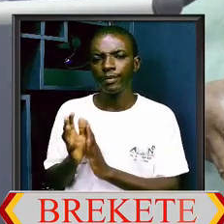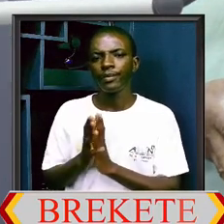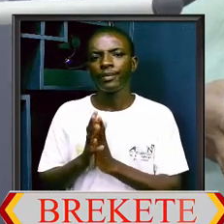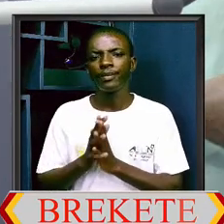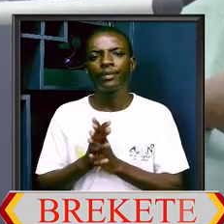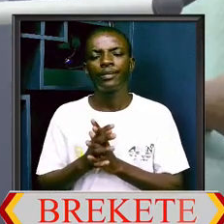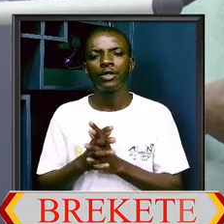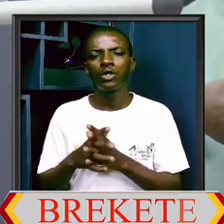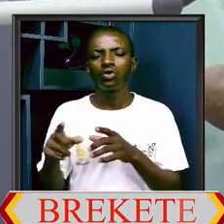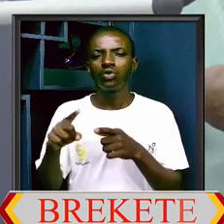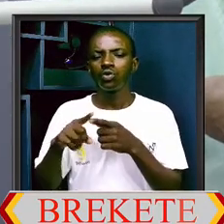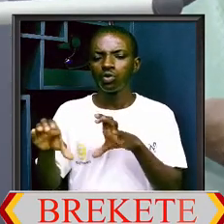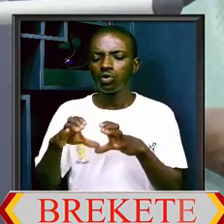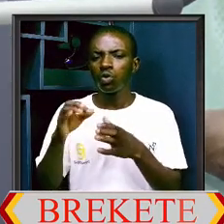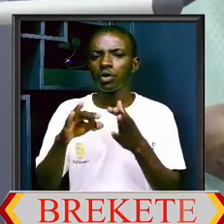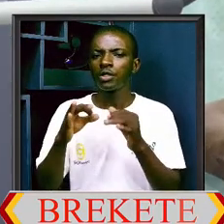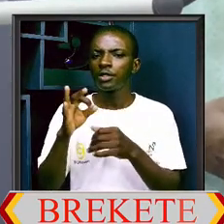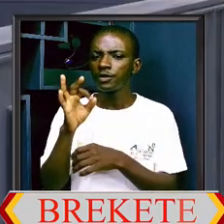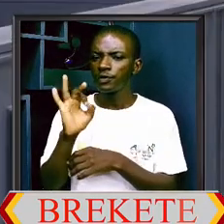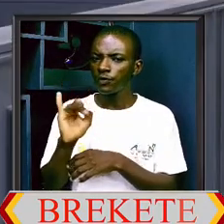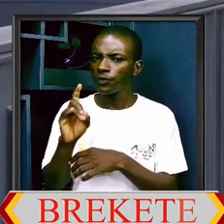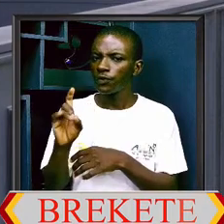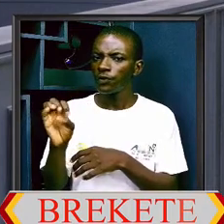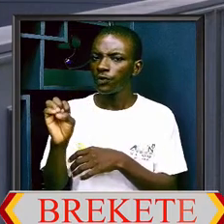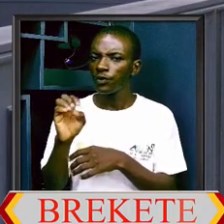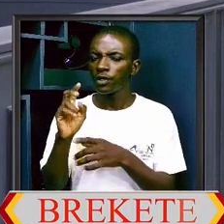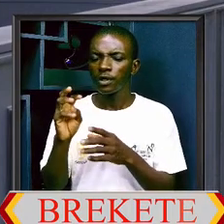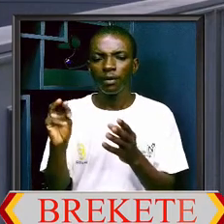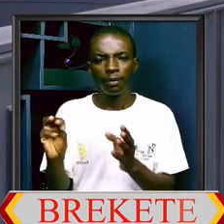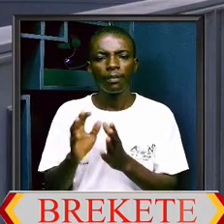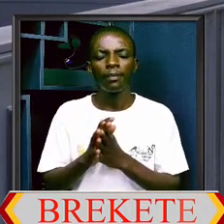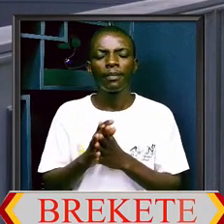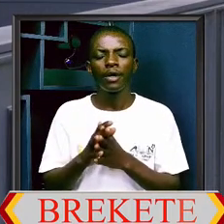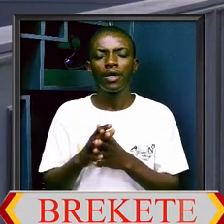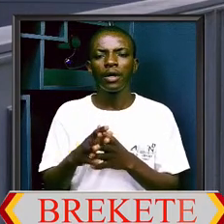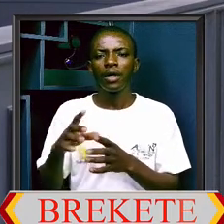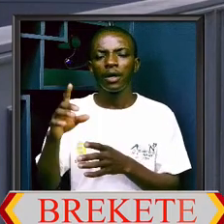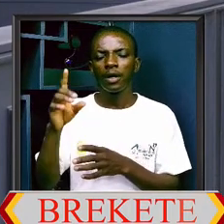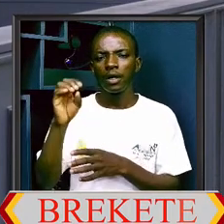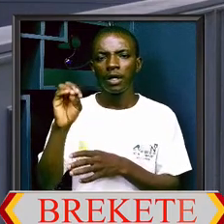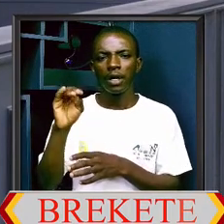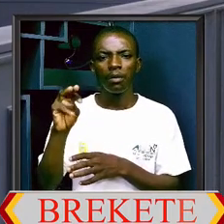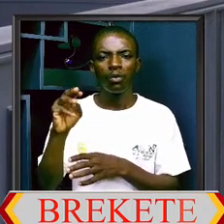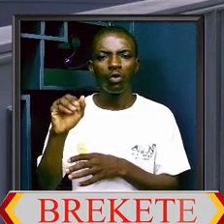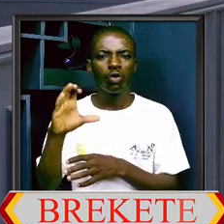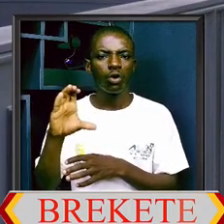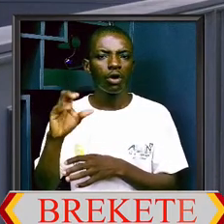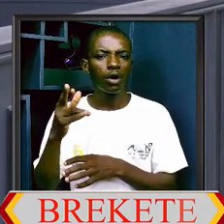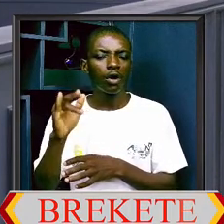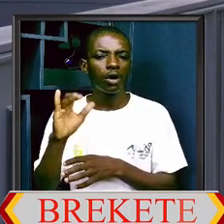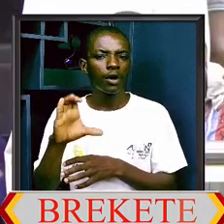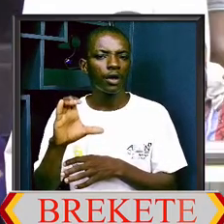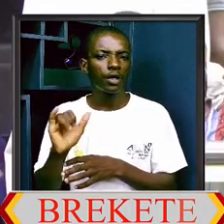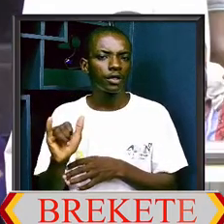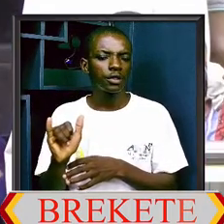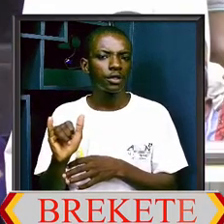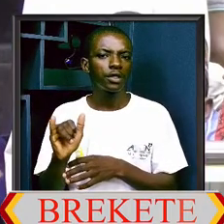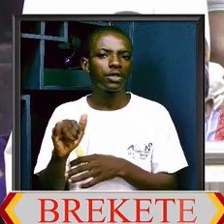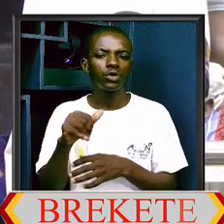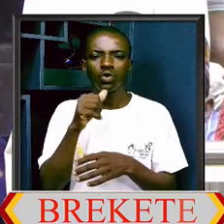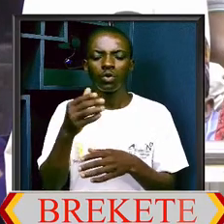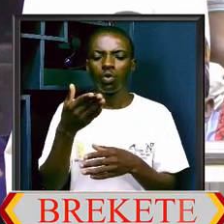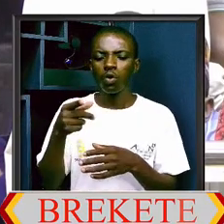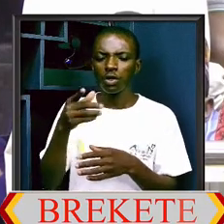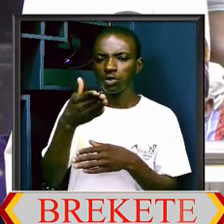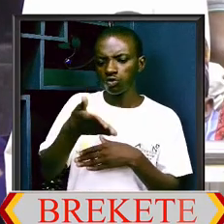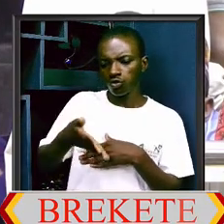them to do waiting fit them democracy should not be one th feet all yes